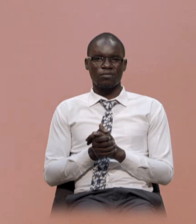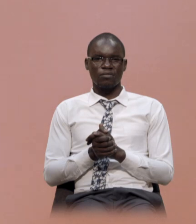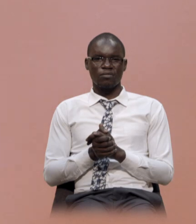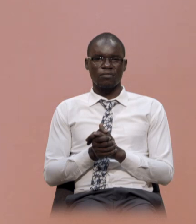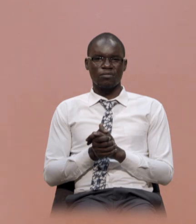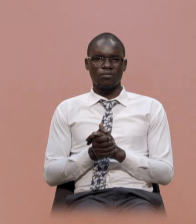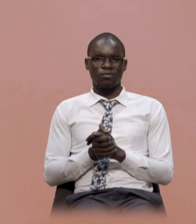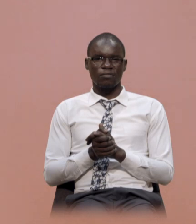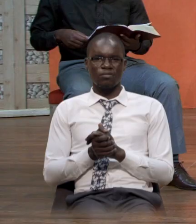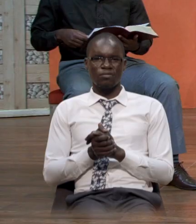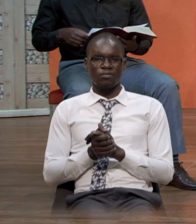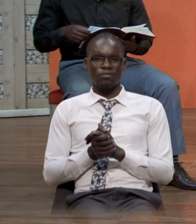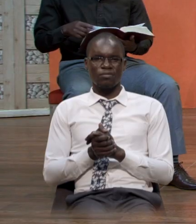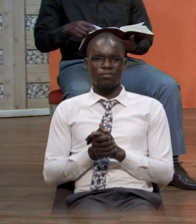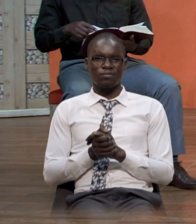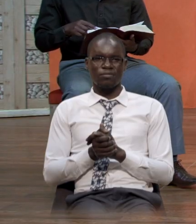Philemon. Yes, chapter.